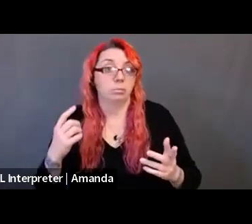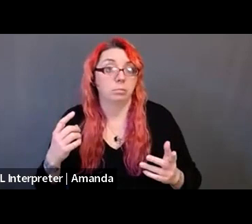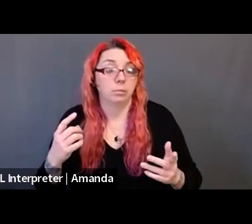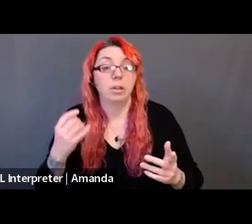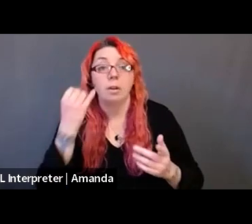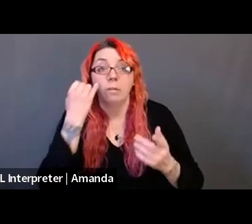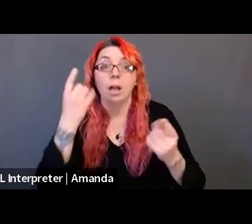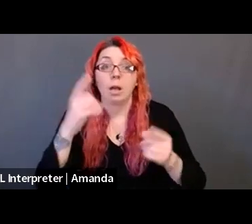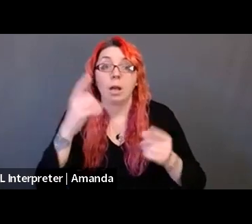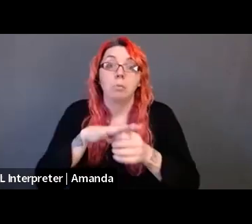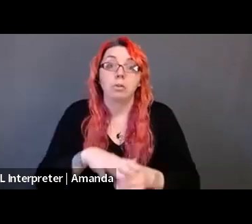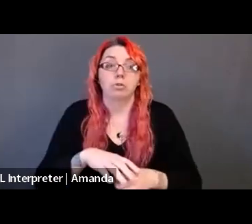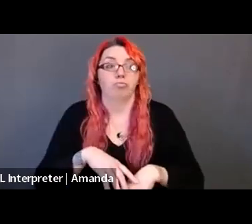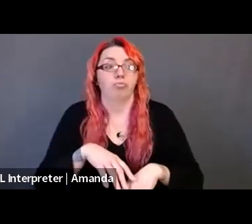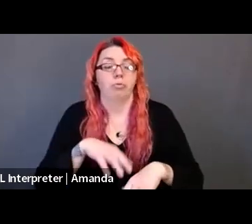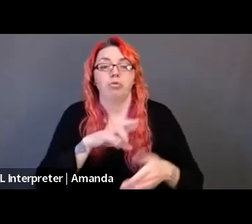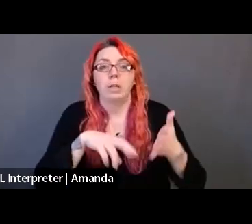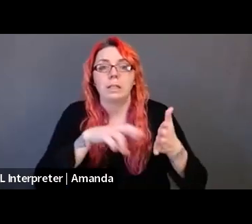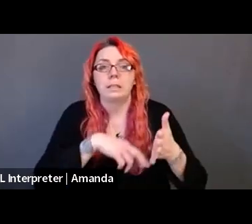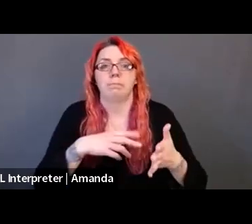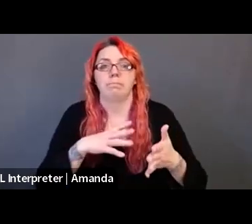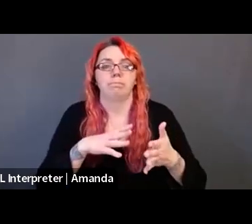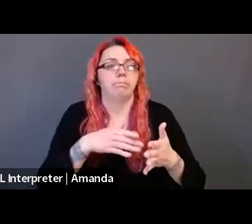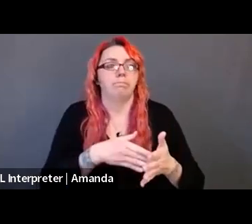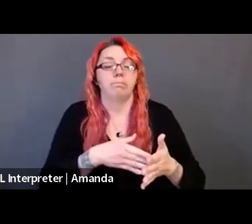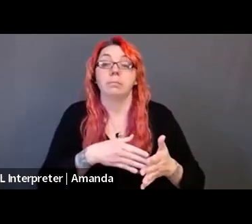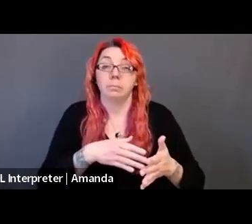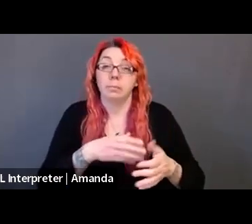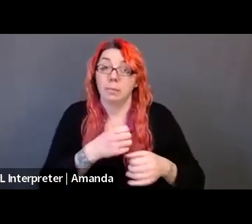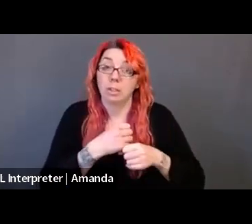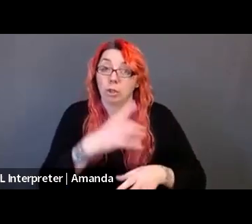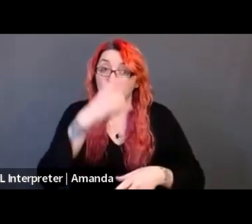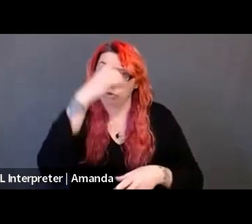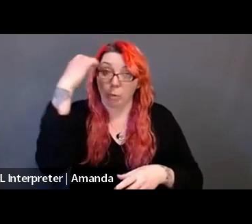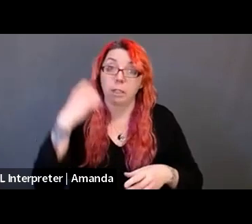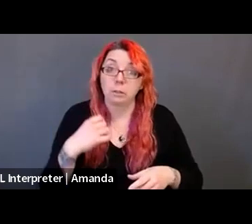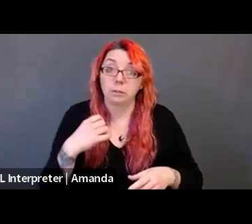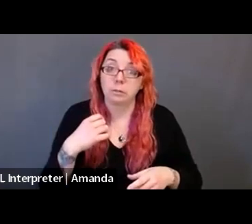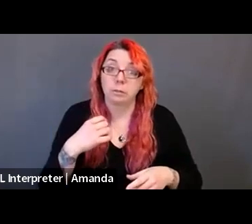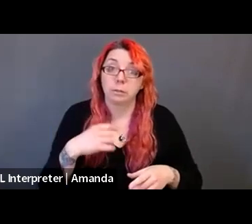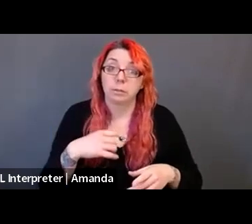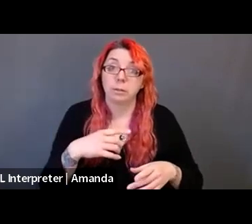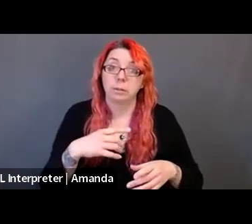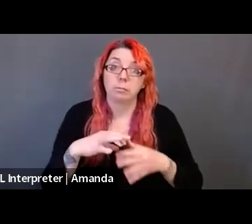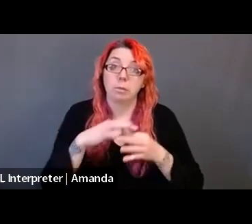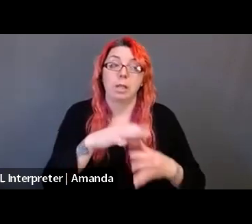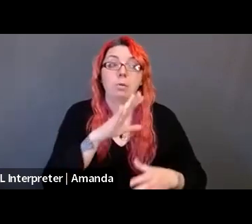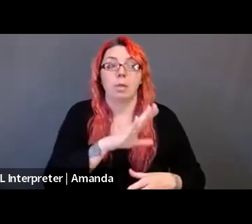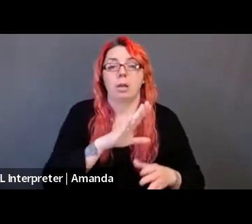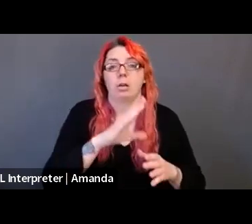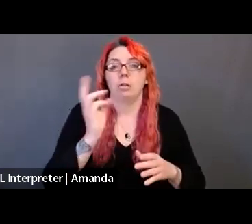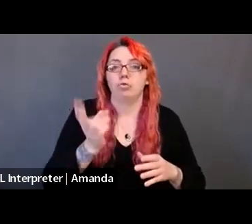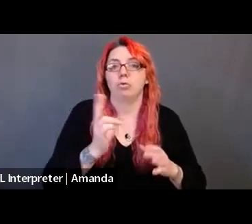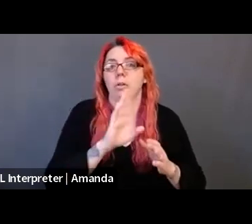oppression, we have to know that sometimes we're traumatizing folks based on histories of this oppression occurring, right? And so it is